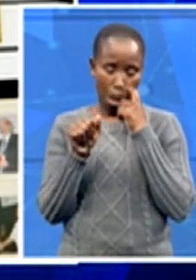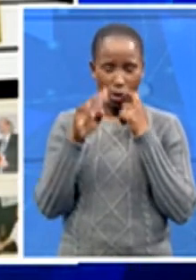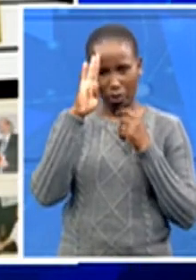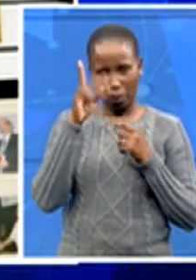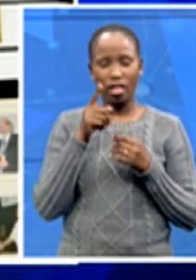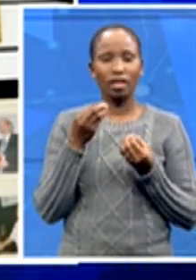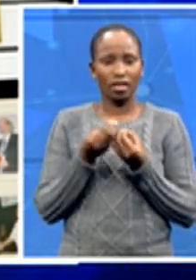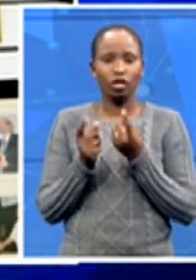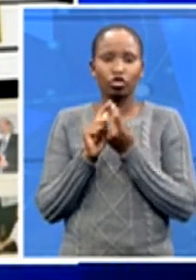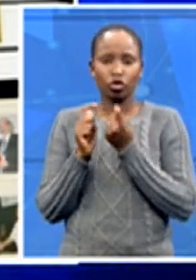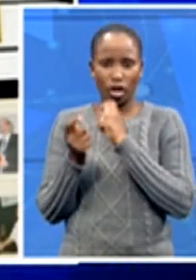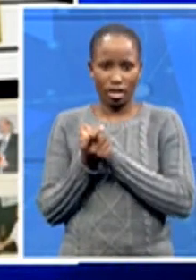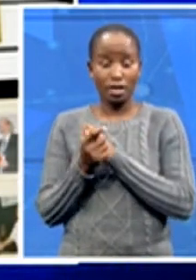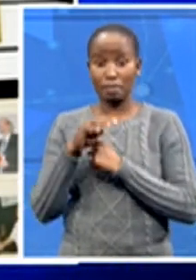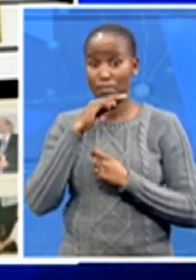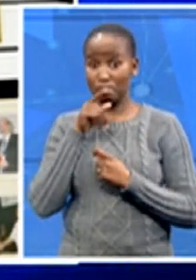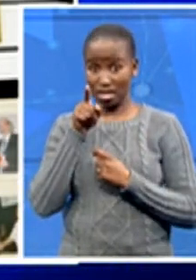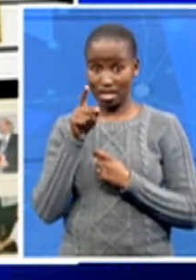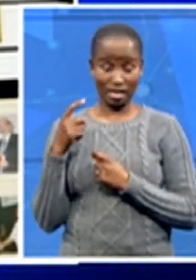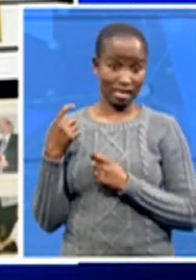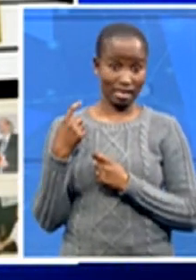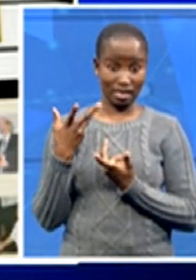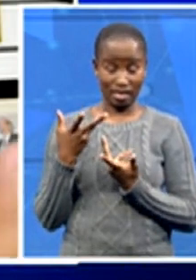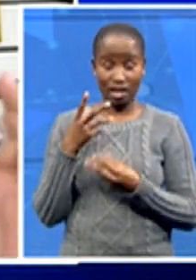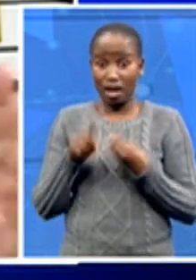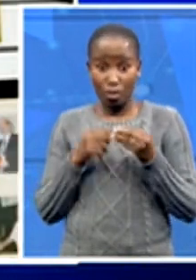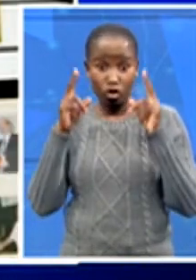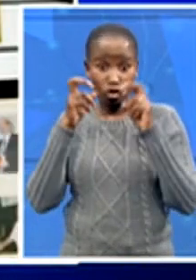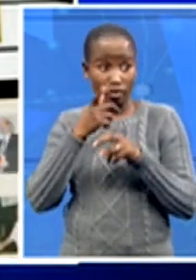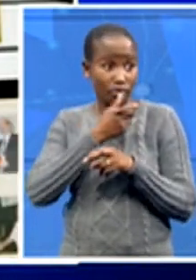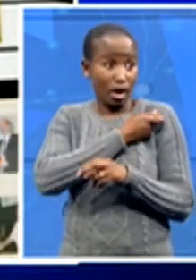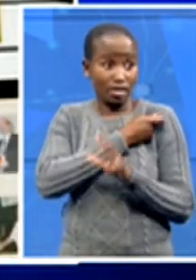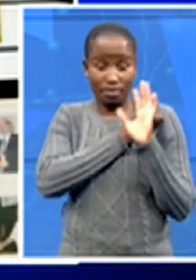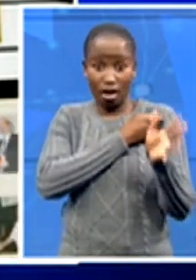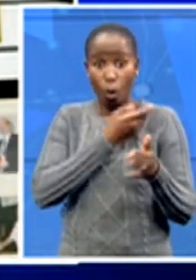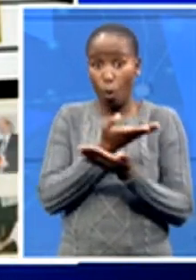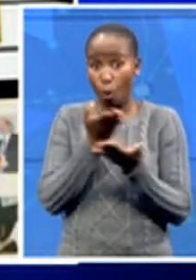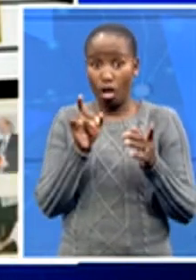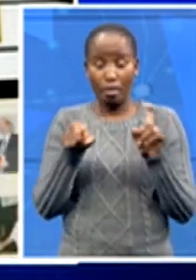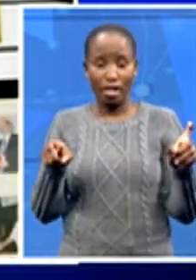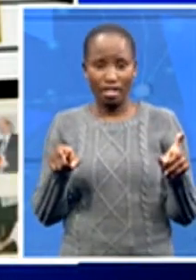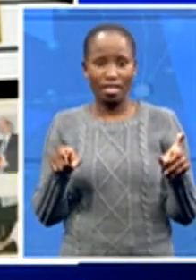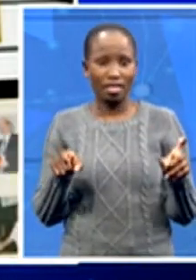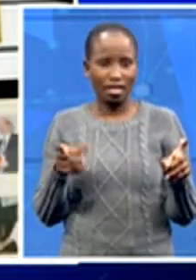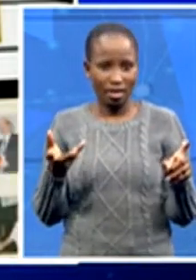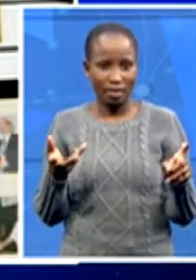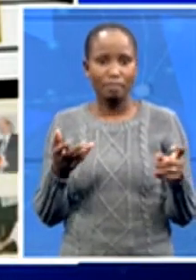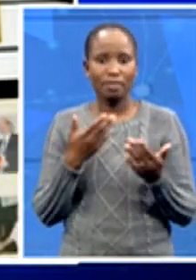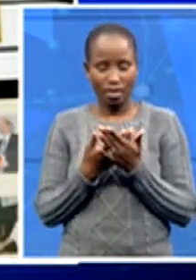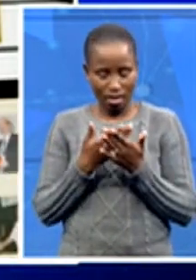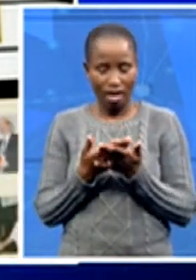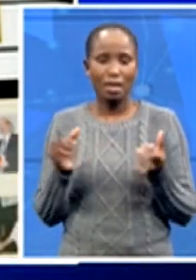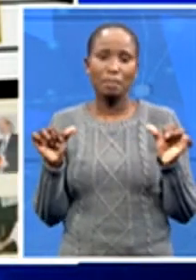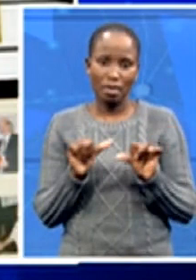simply a matter that we just vaccinate everybody and that, you know, we can go back to normal. That's not going to be the